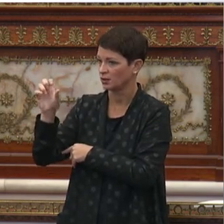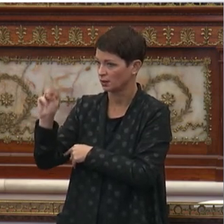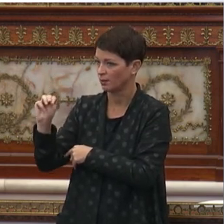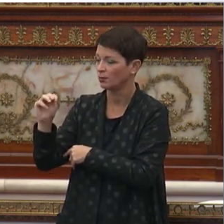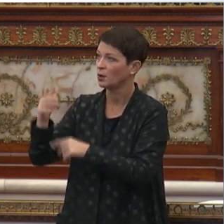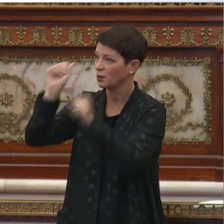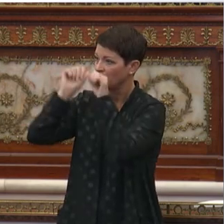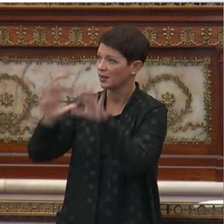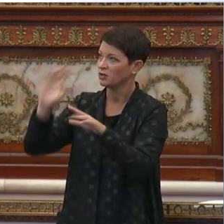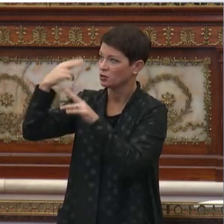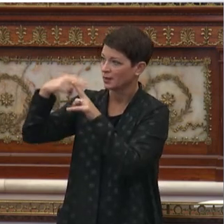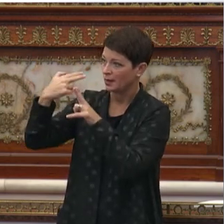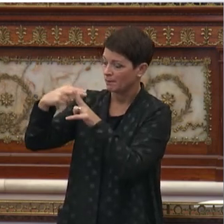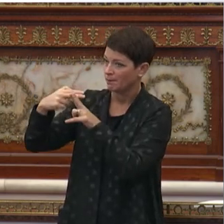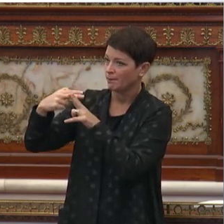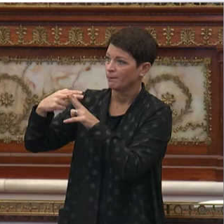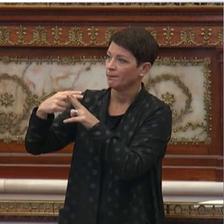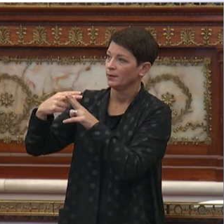your name.